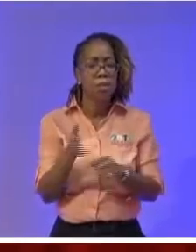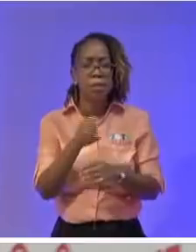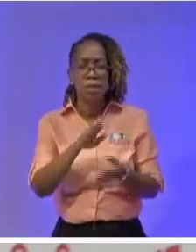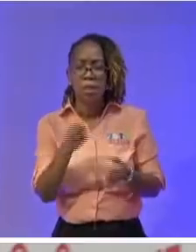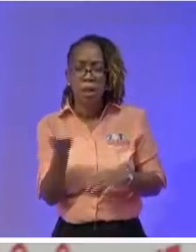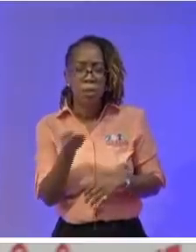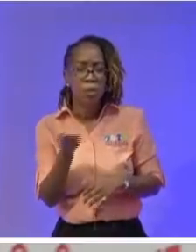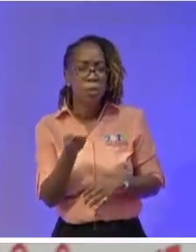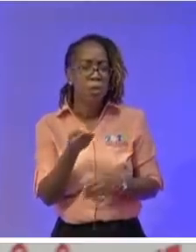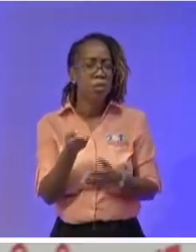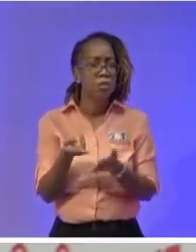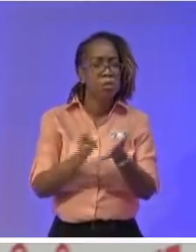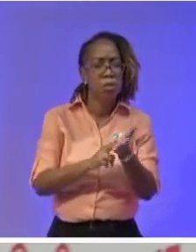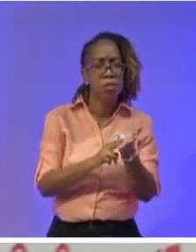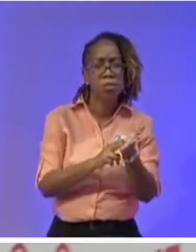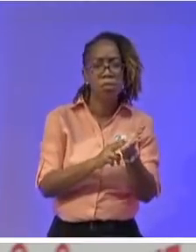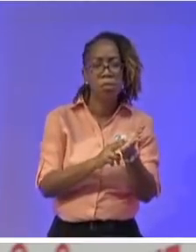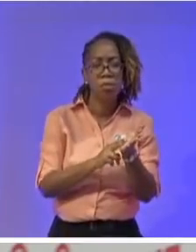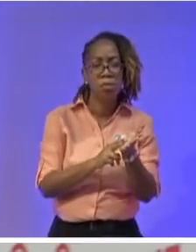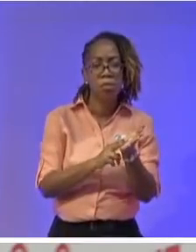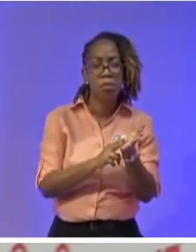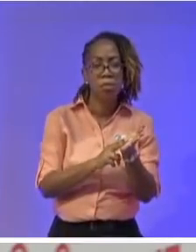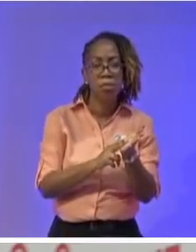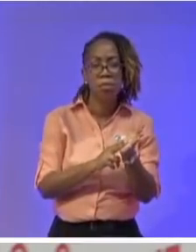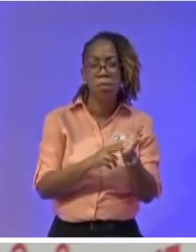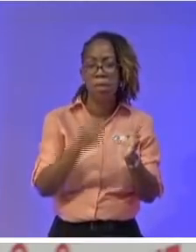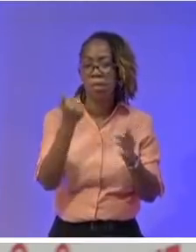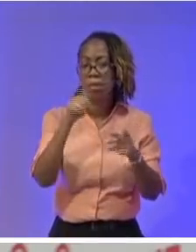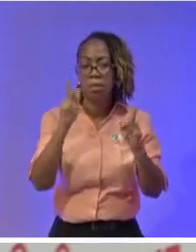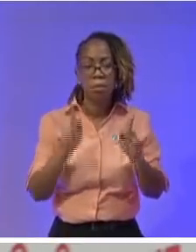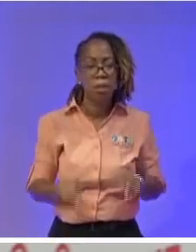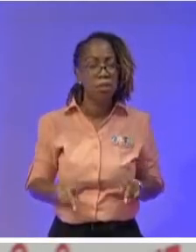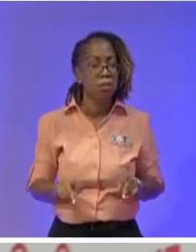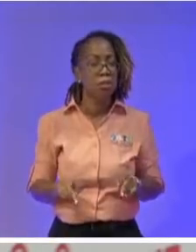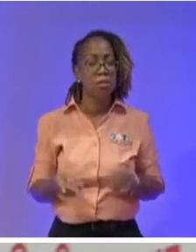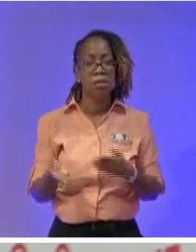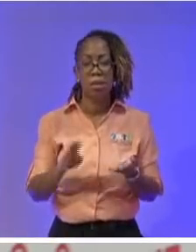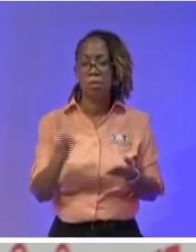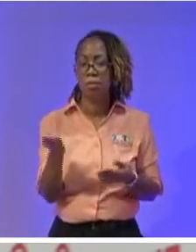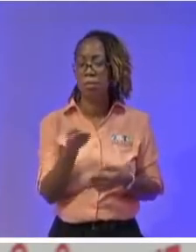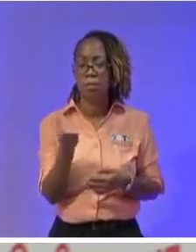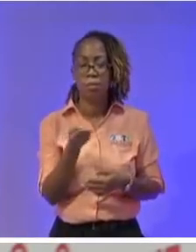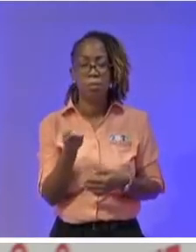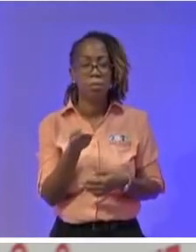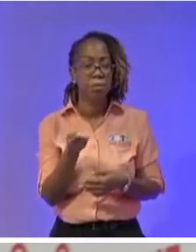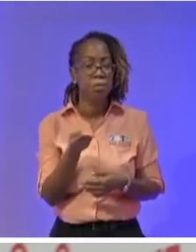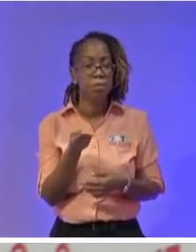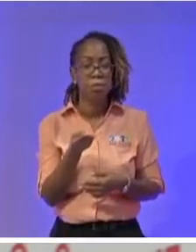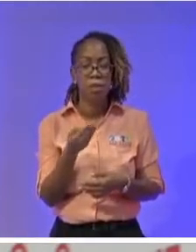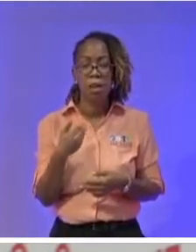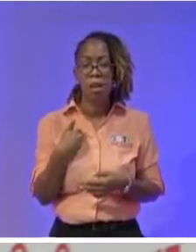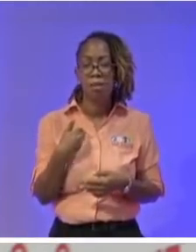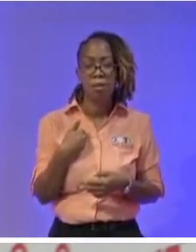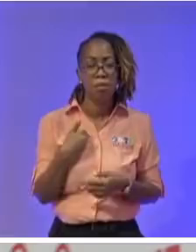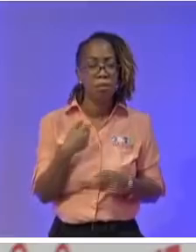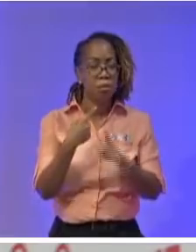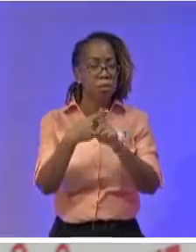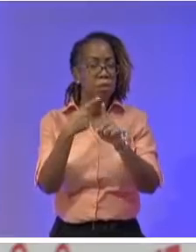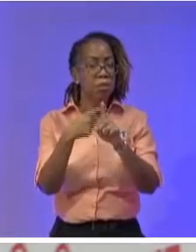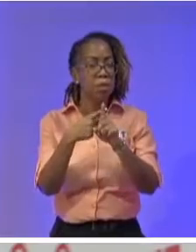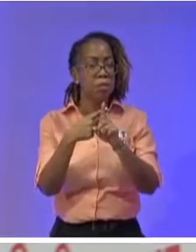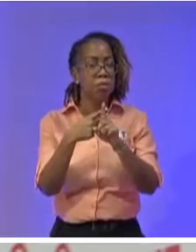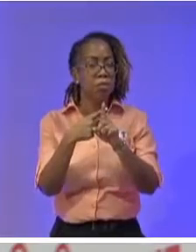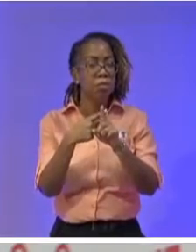before on this program, anyone that has passed away and has a COVID positive test at the time of death will be classified as